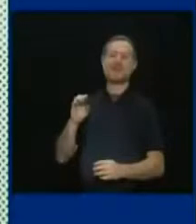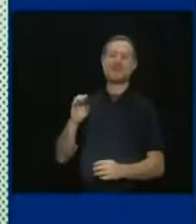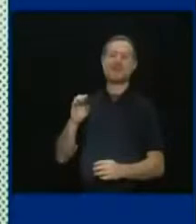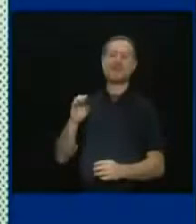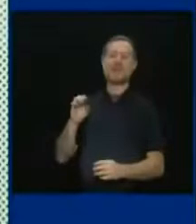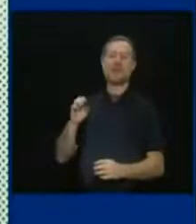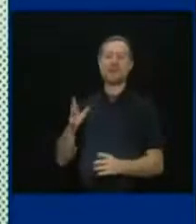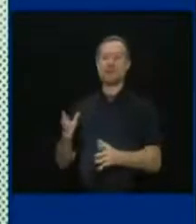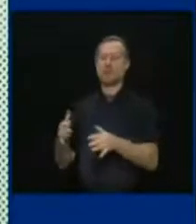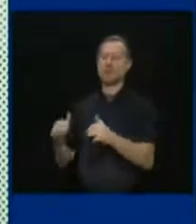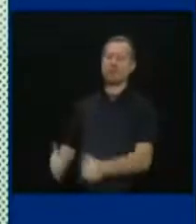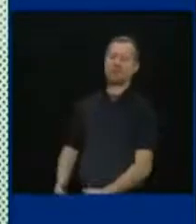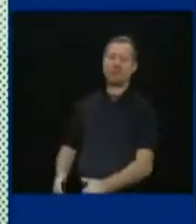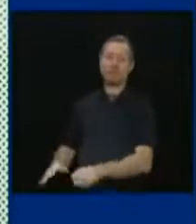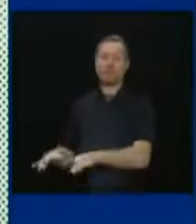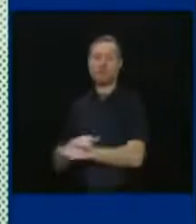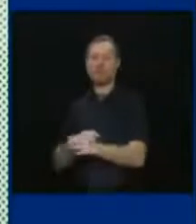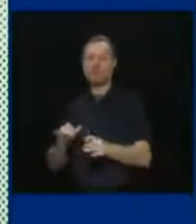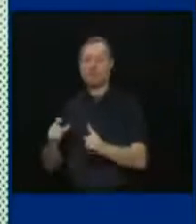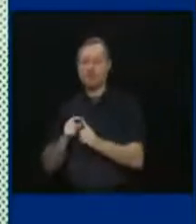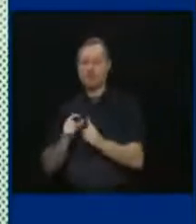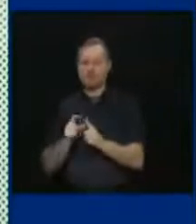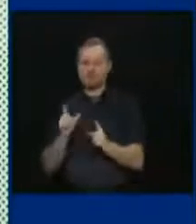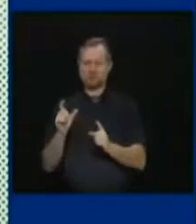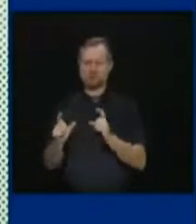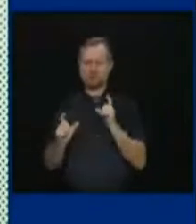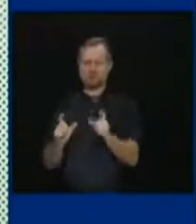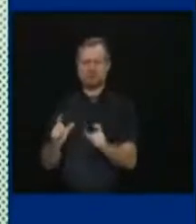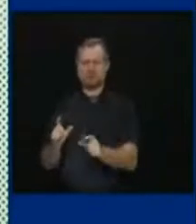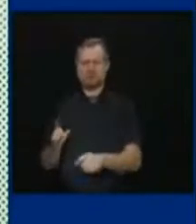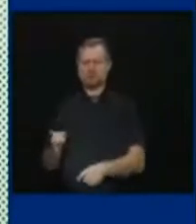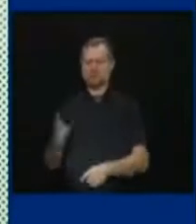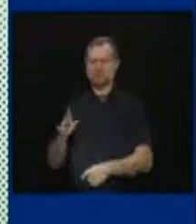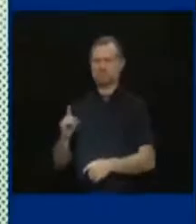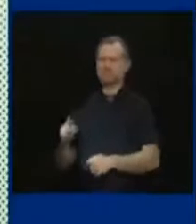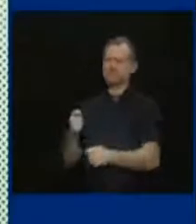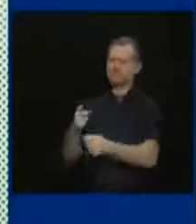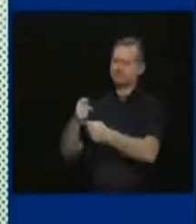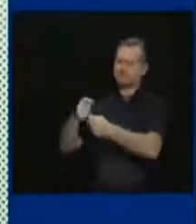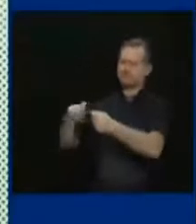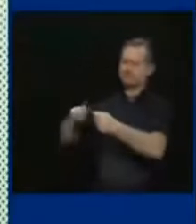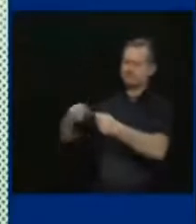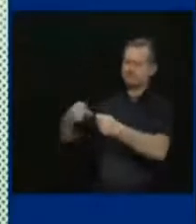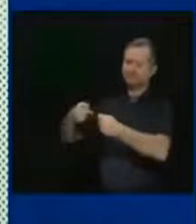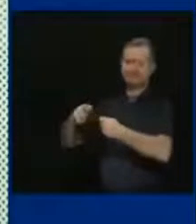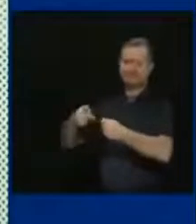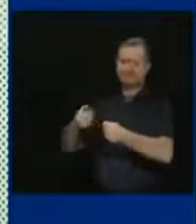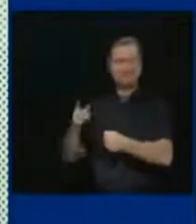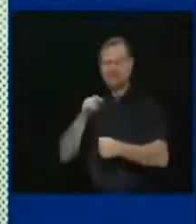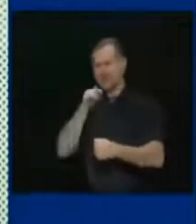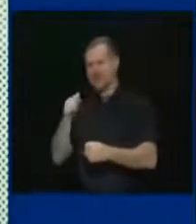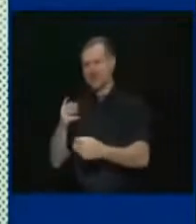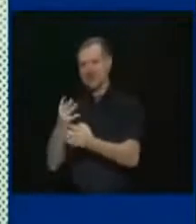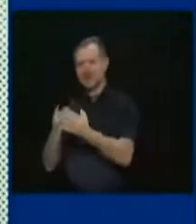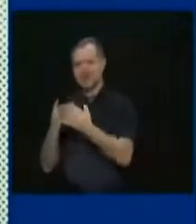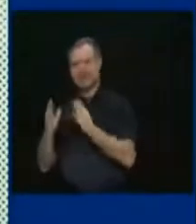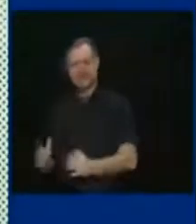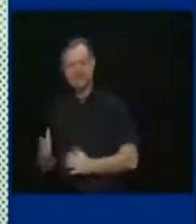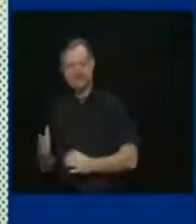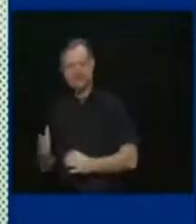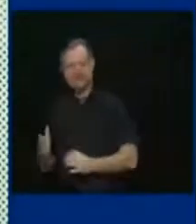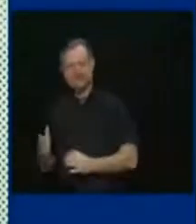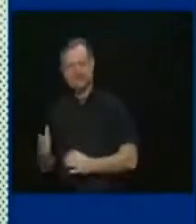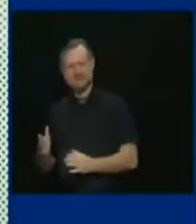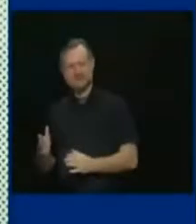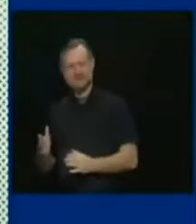issue. Changing the way that we speak about people. They are no longer inmates. They are individuals who are incarcerated. It is no